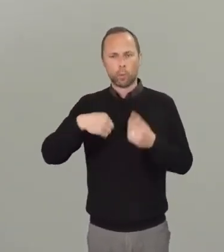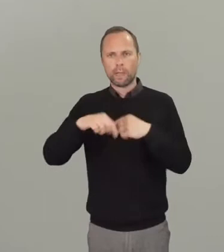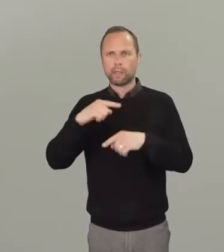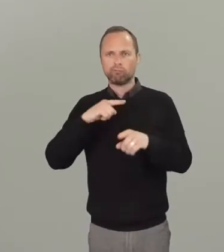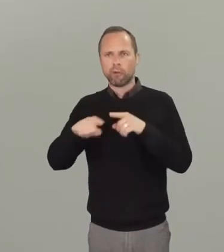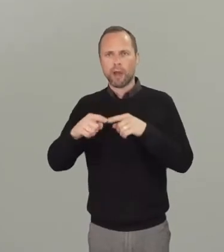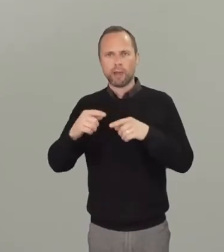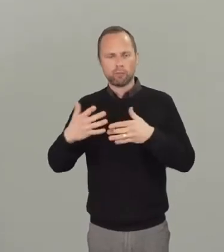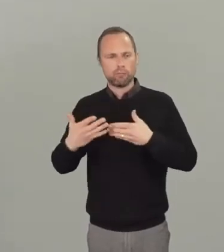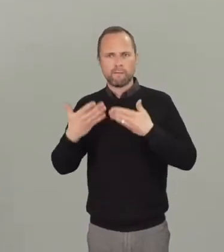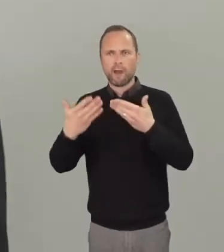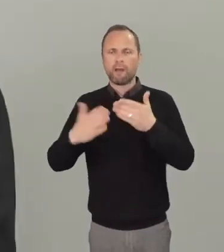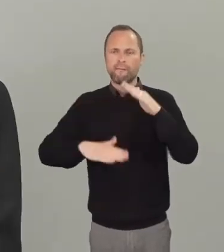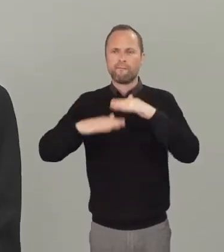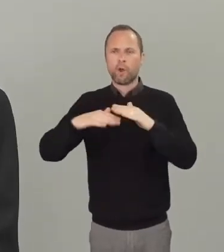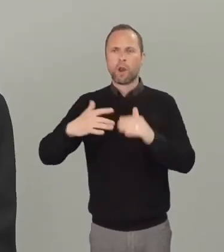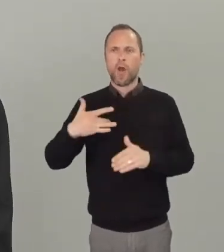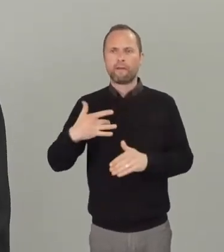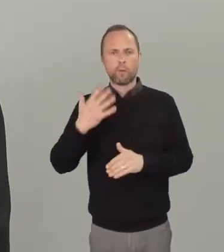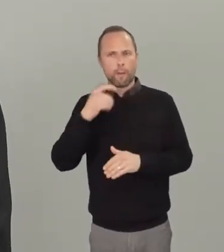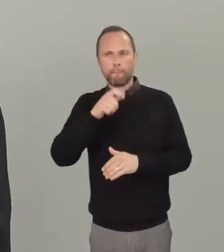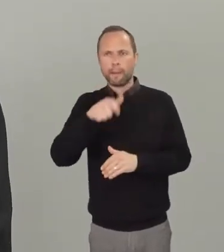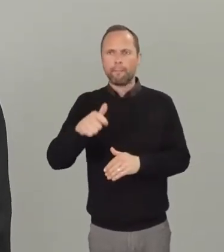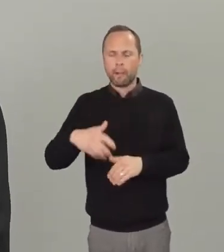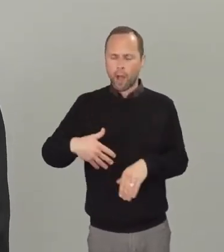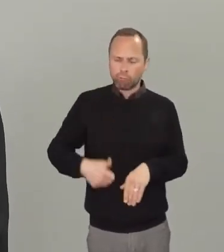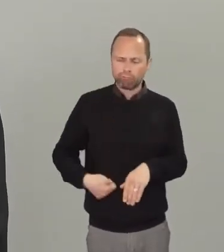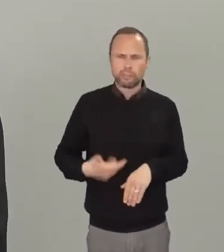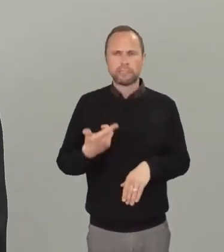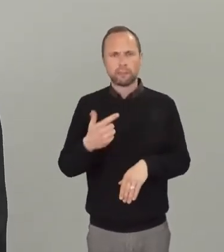where hunger and hopelessness bite.